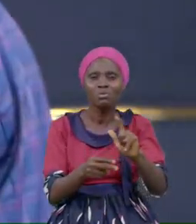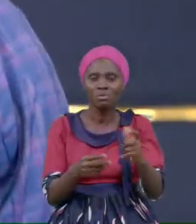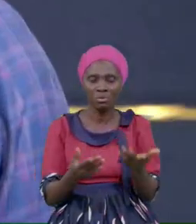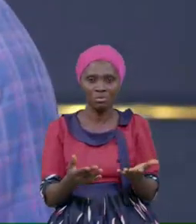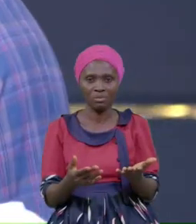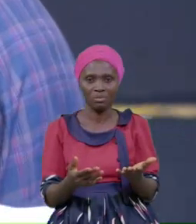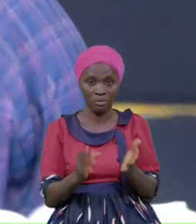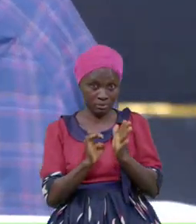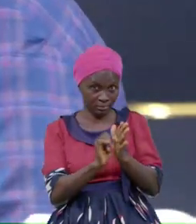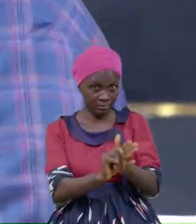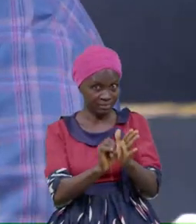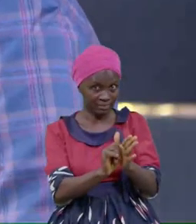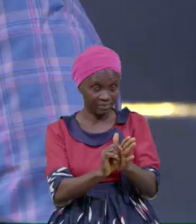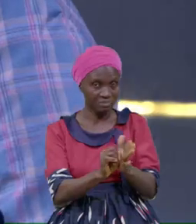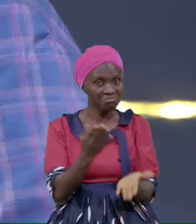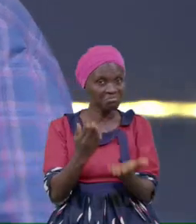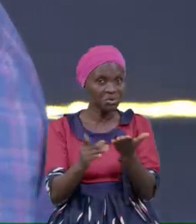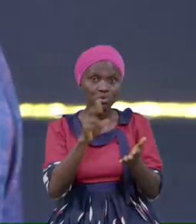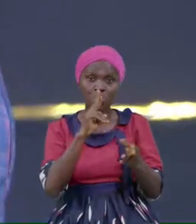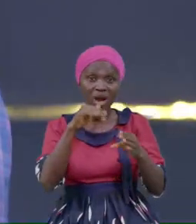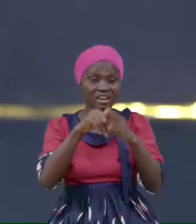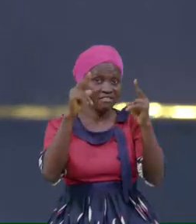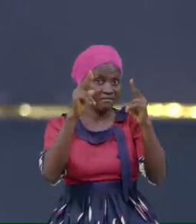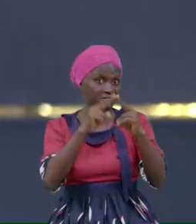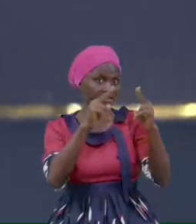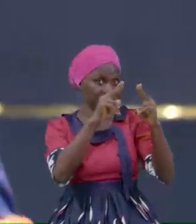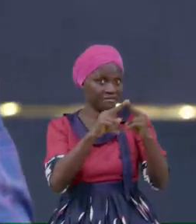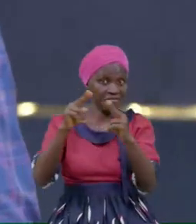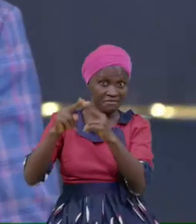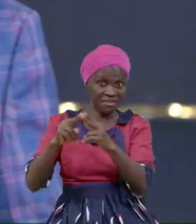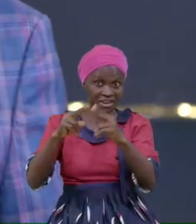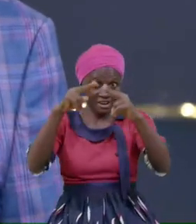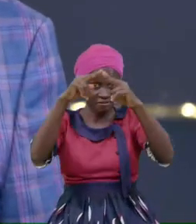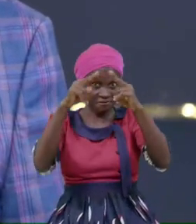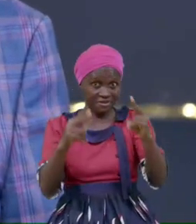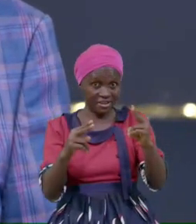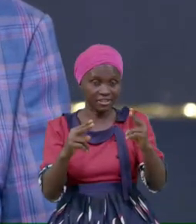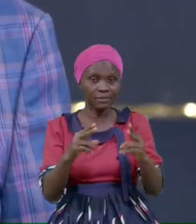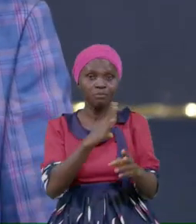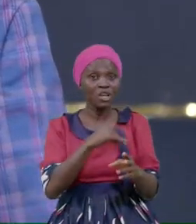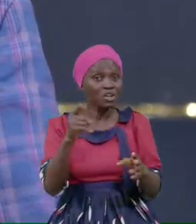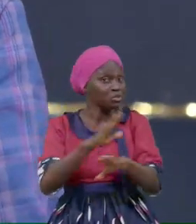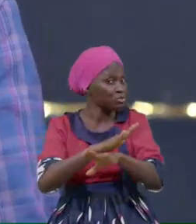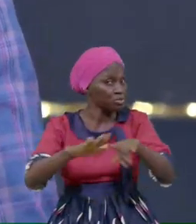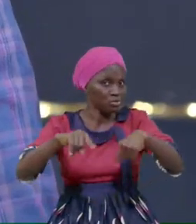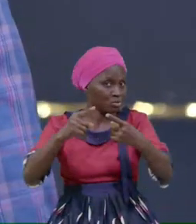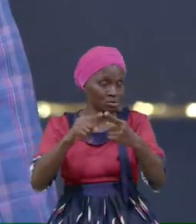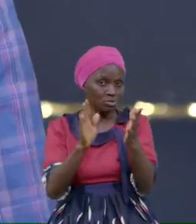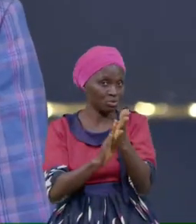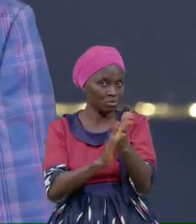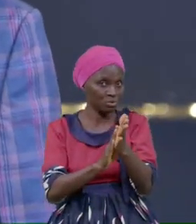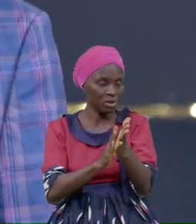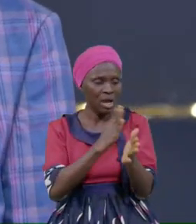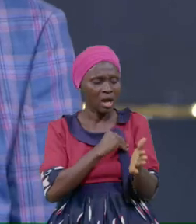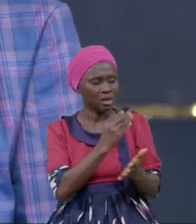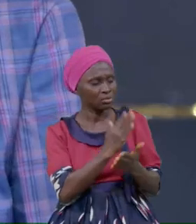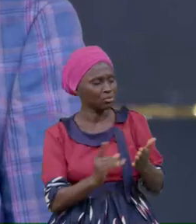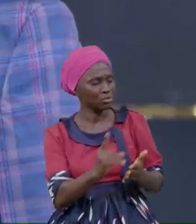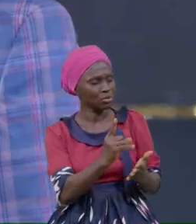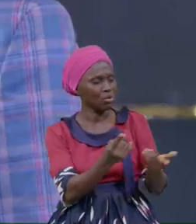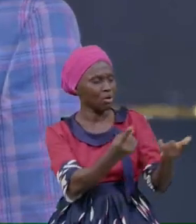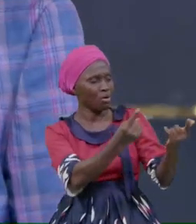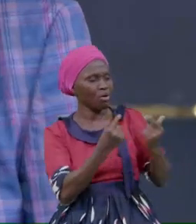example, you've been in the village, and you've not gone to school, and somebody comes from